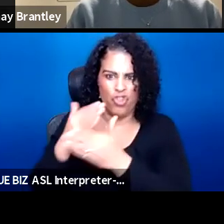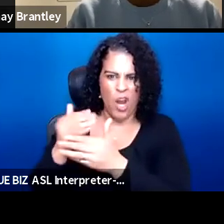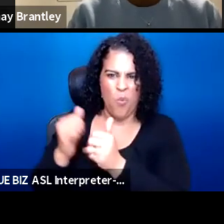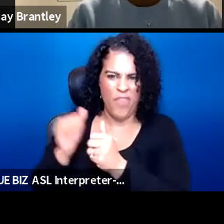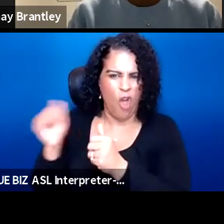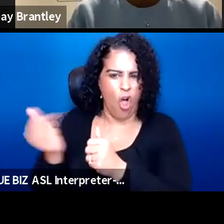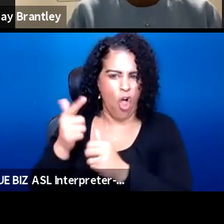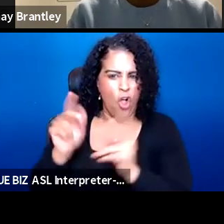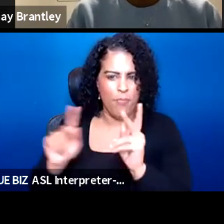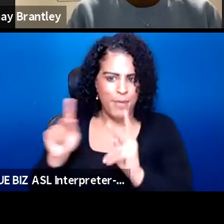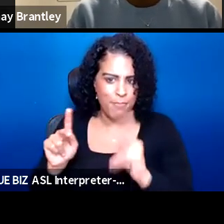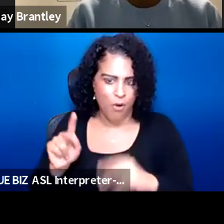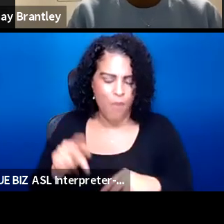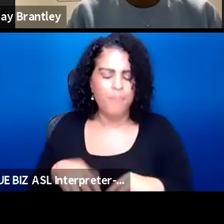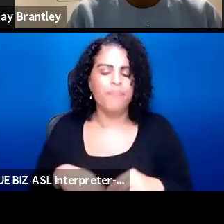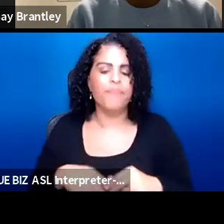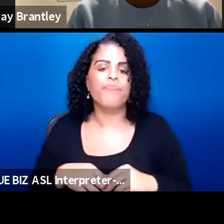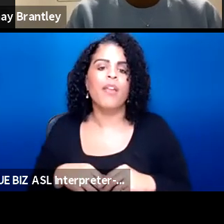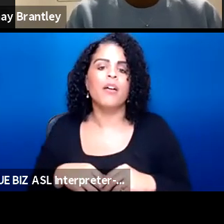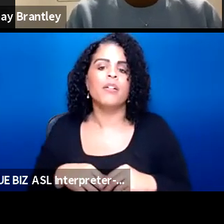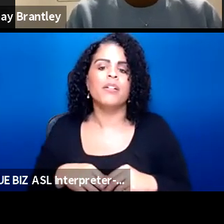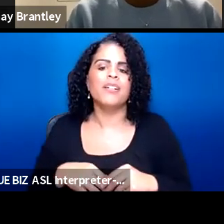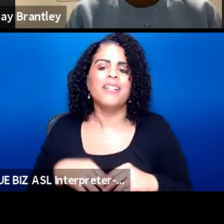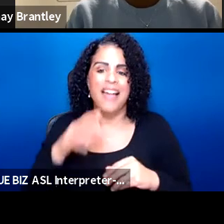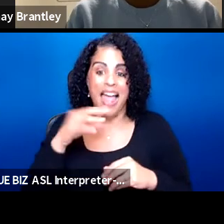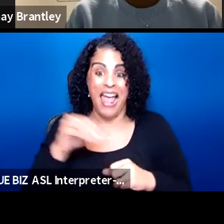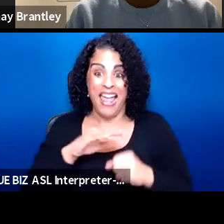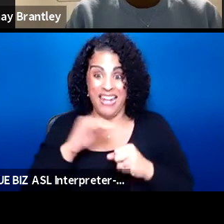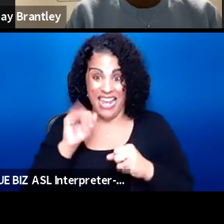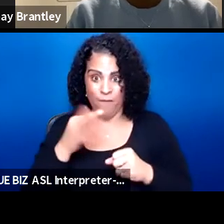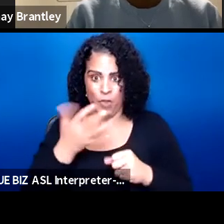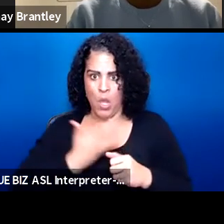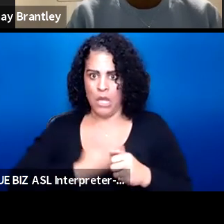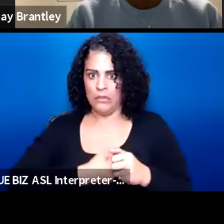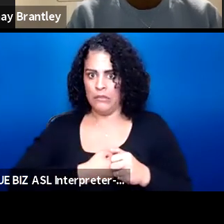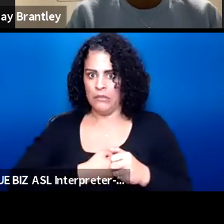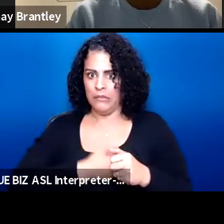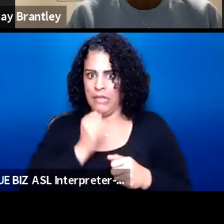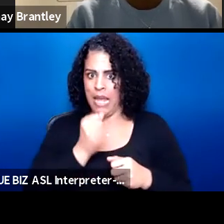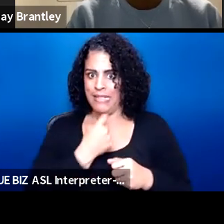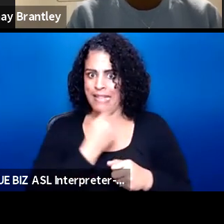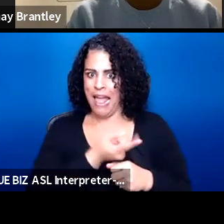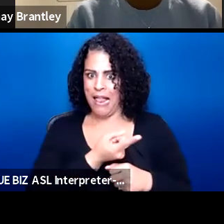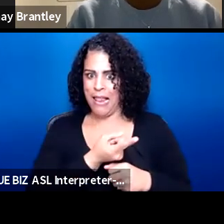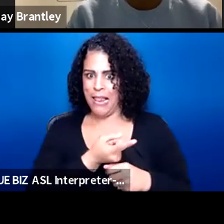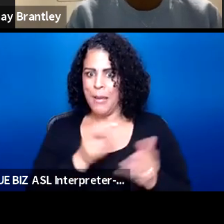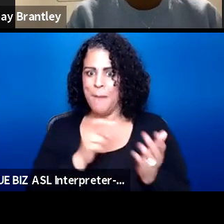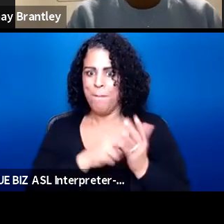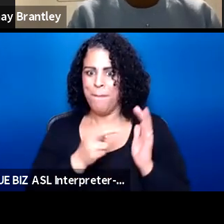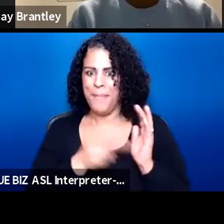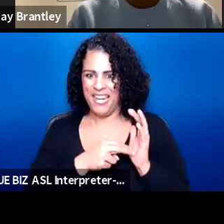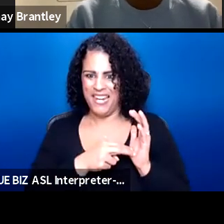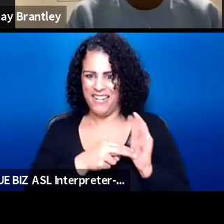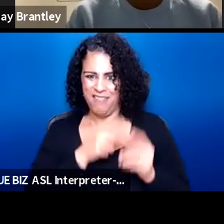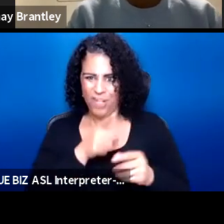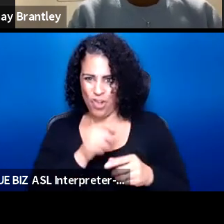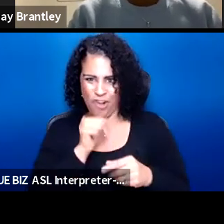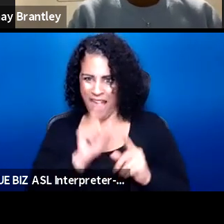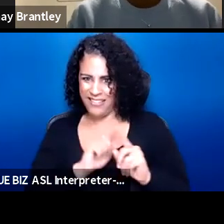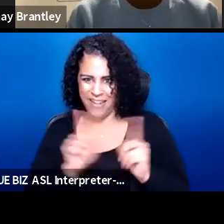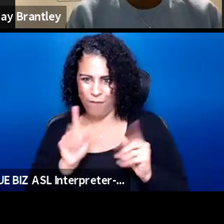everybody. And to suppress that information almost makes you no different than the oppressor. It makes you no different than